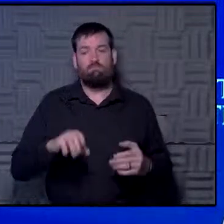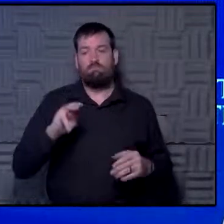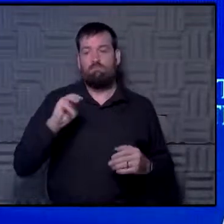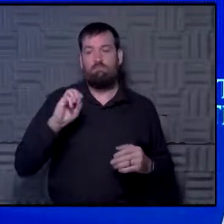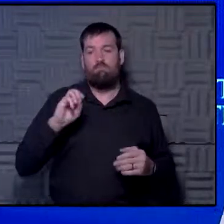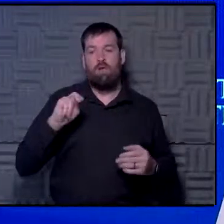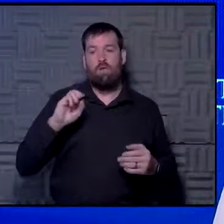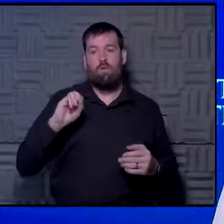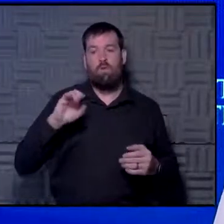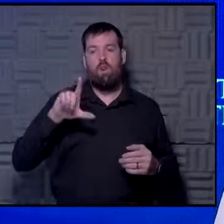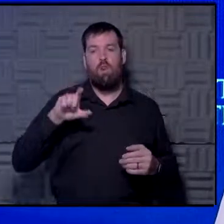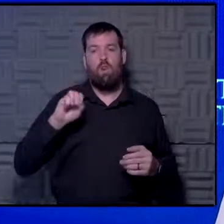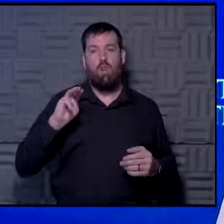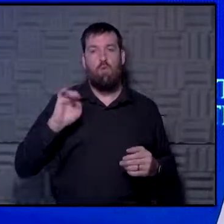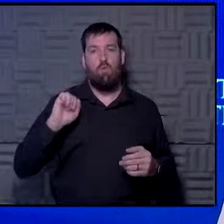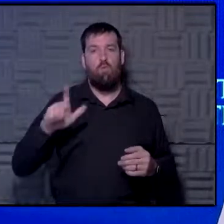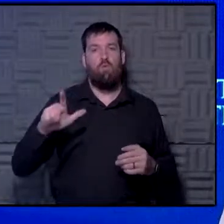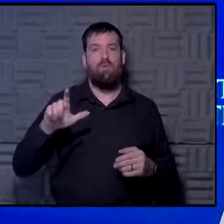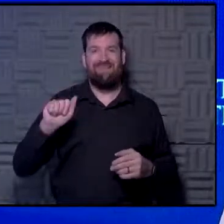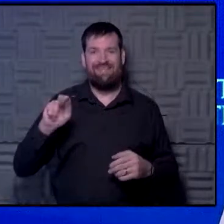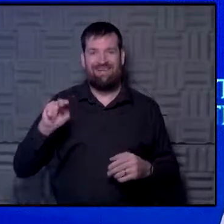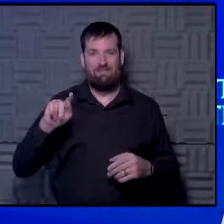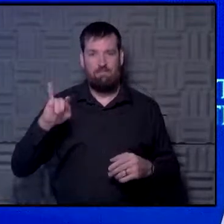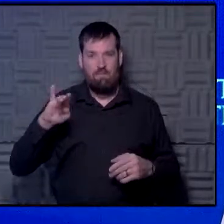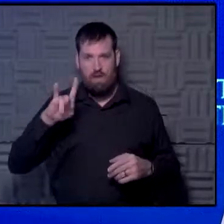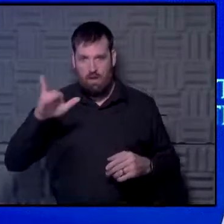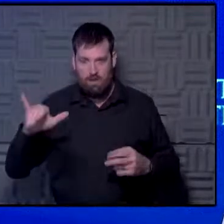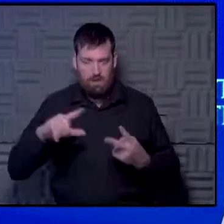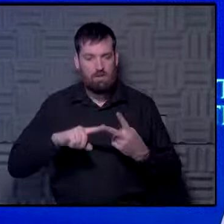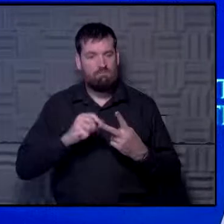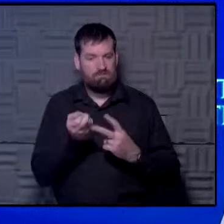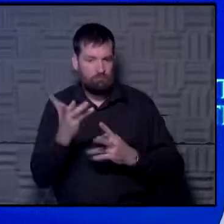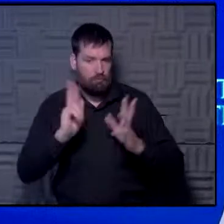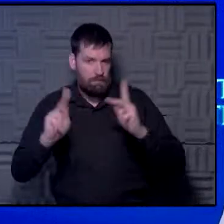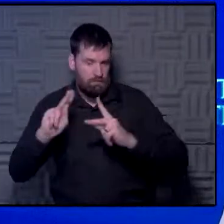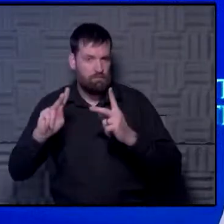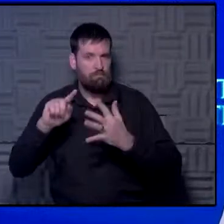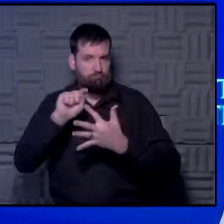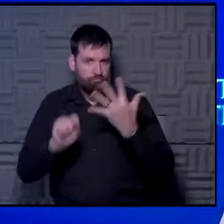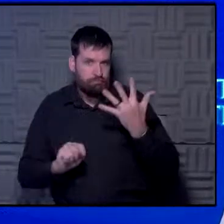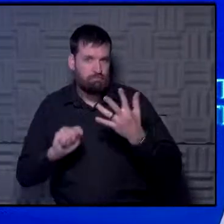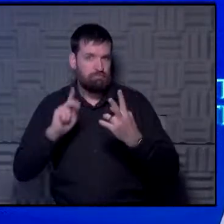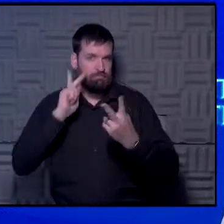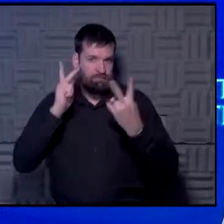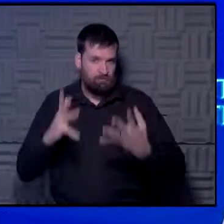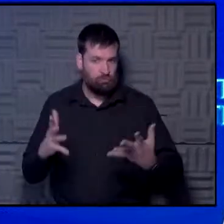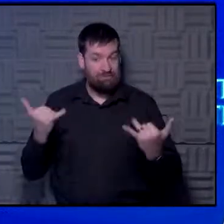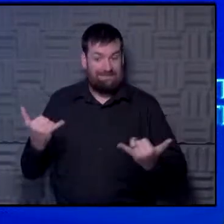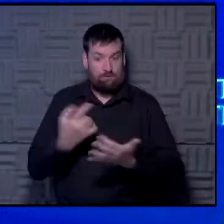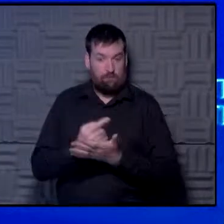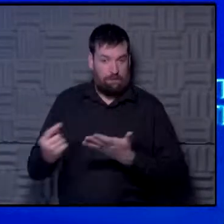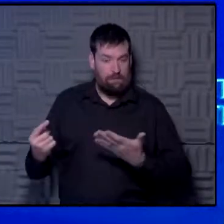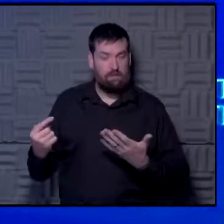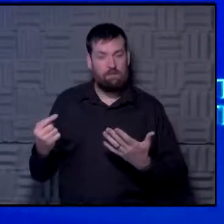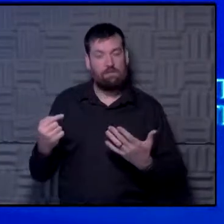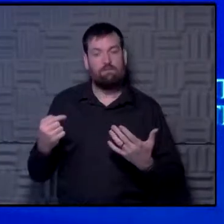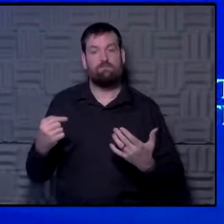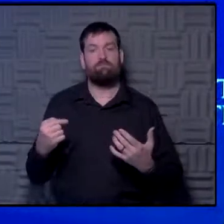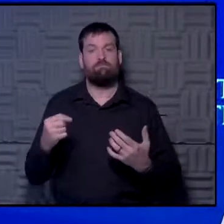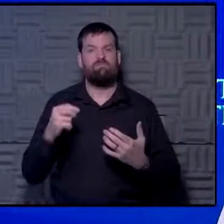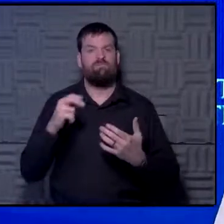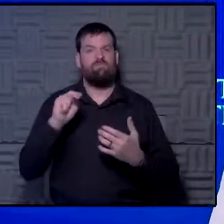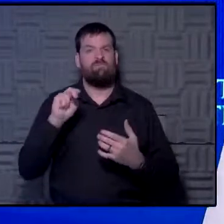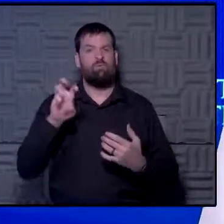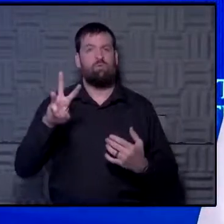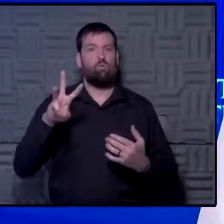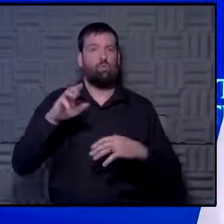monoclonal antibody therapy. Mario Castro's been on the program. Madia Salate and Dr. Ojo were on the program earlier this week. In the New England Journal